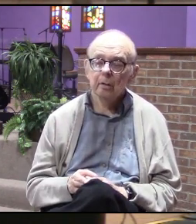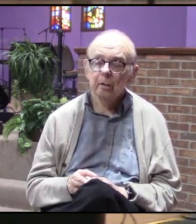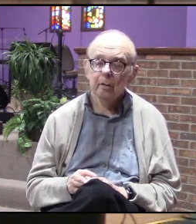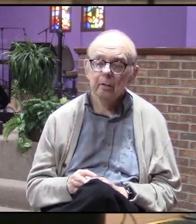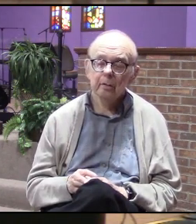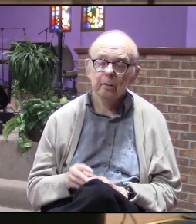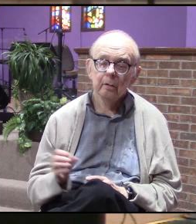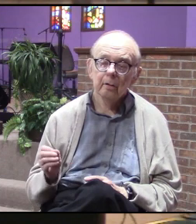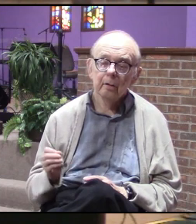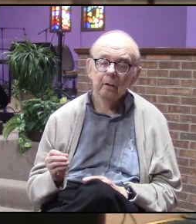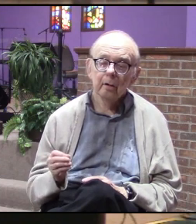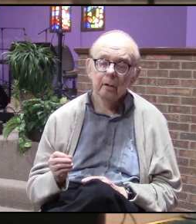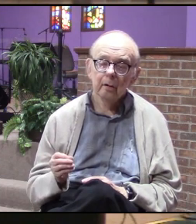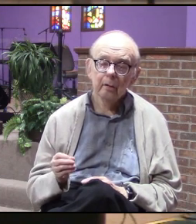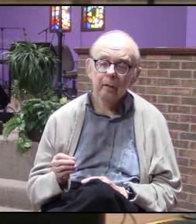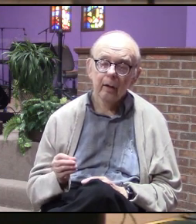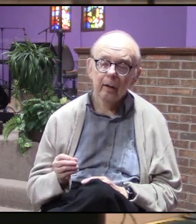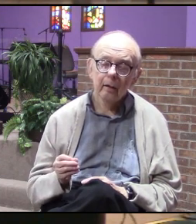And so